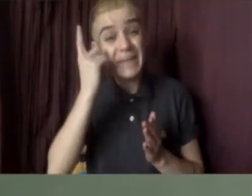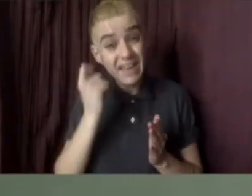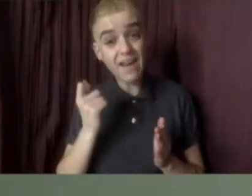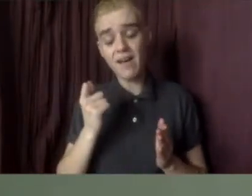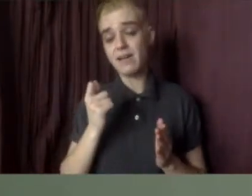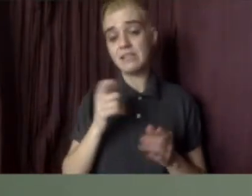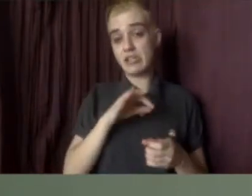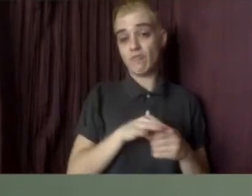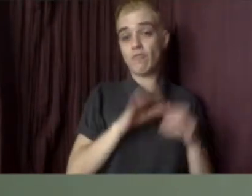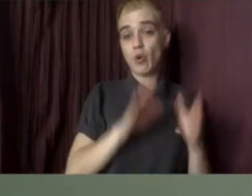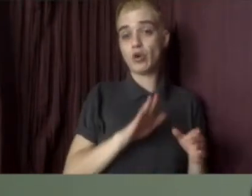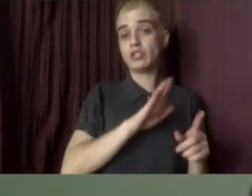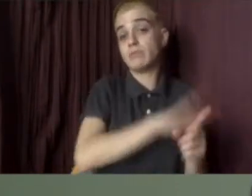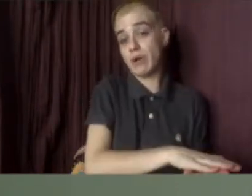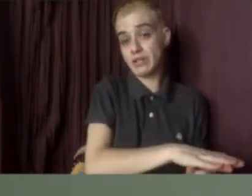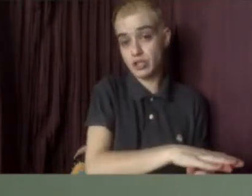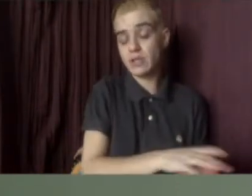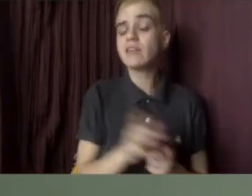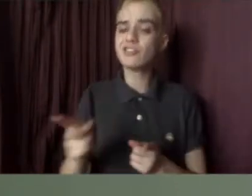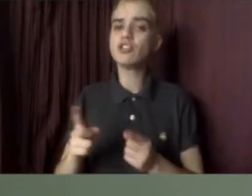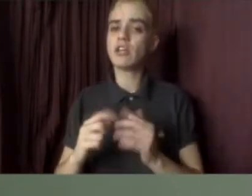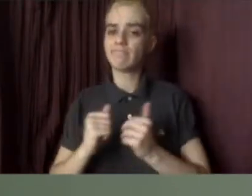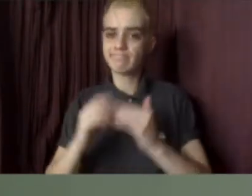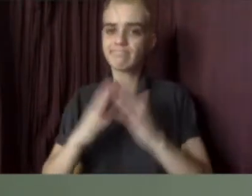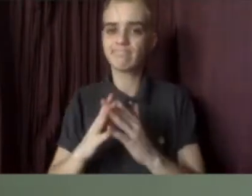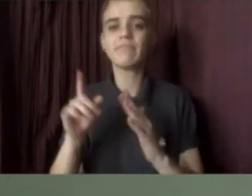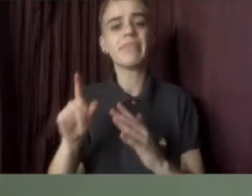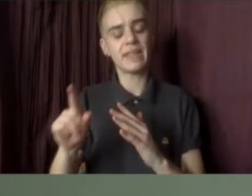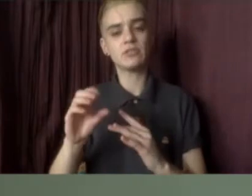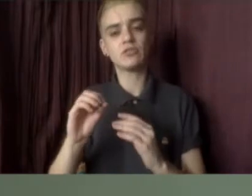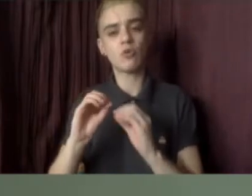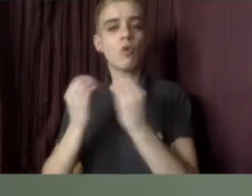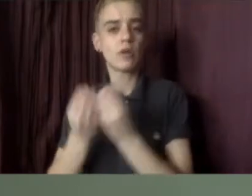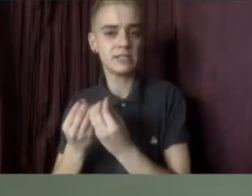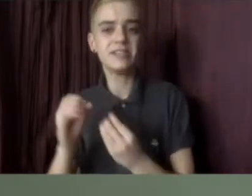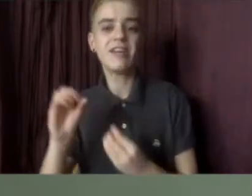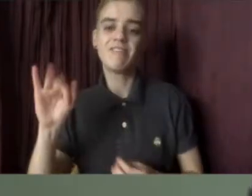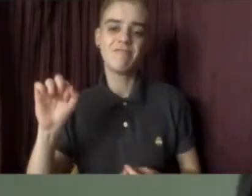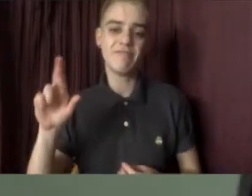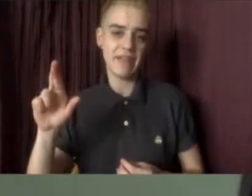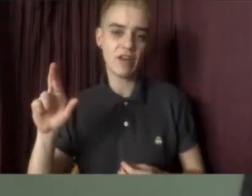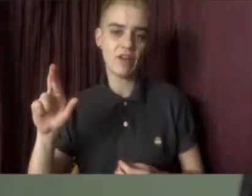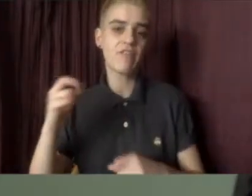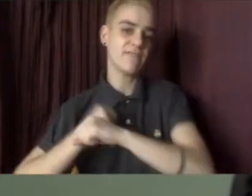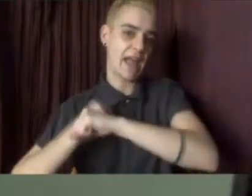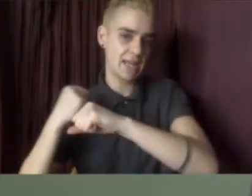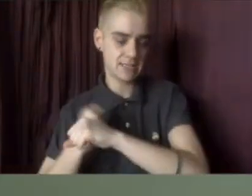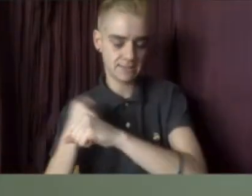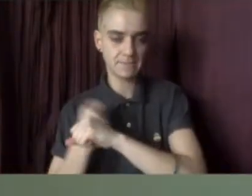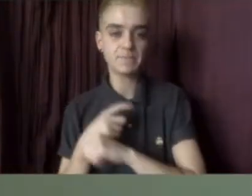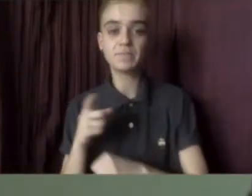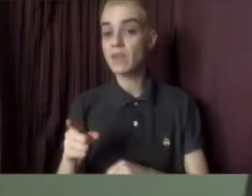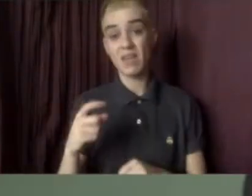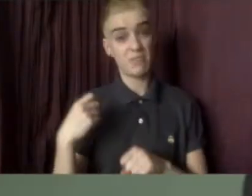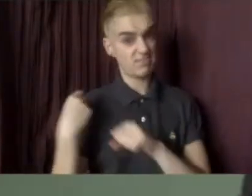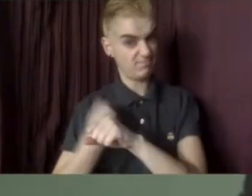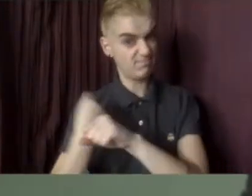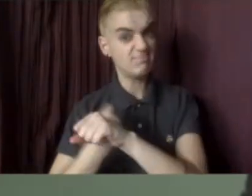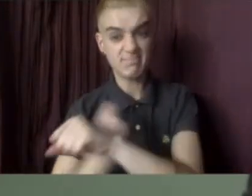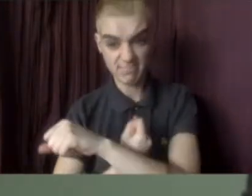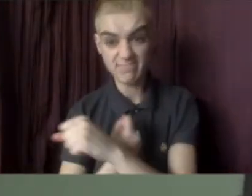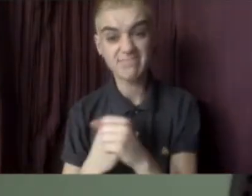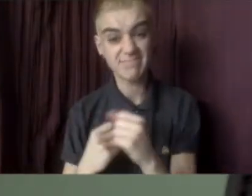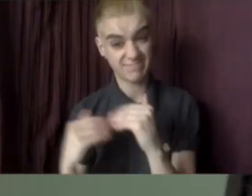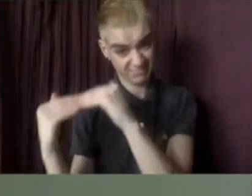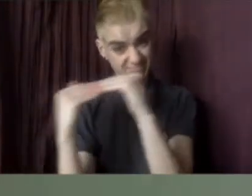in particular, to try to make sure that we have access to the ballot, to fight against voter purges, to fight back and beat back these bills